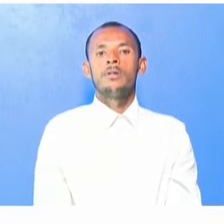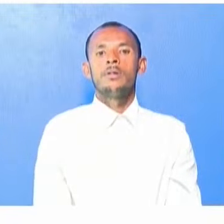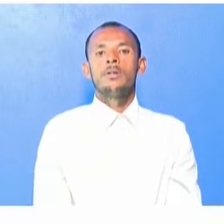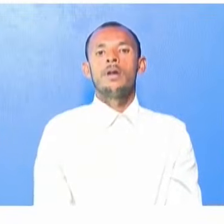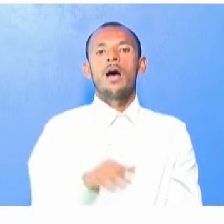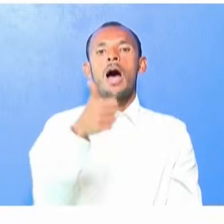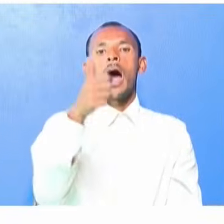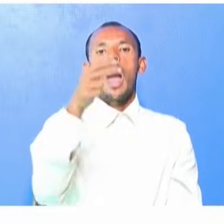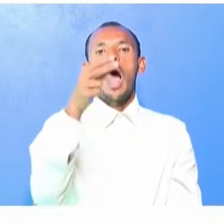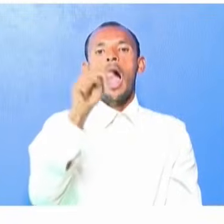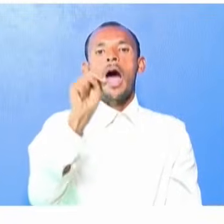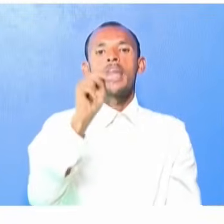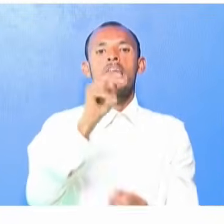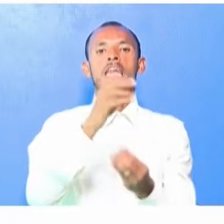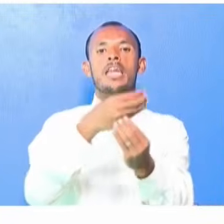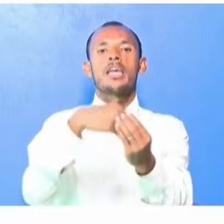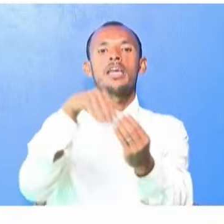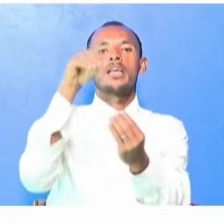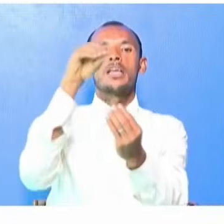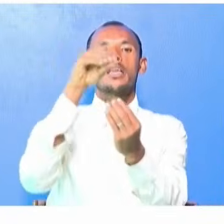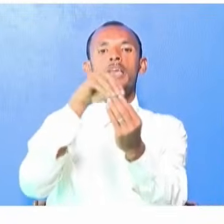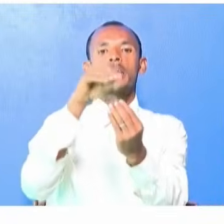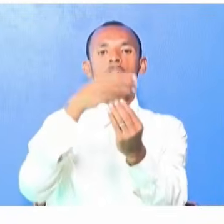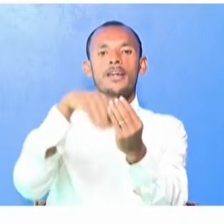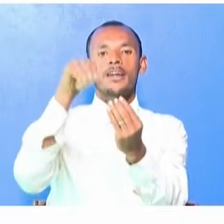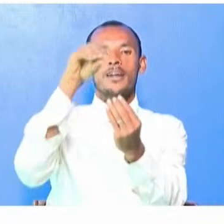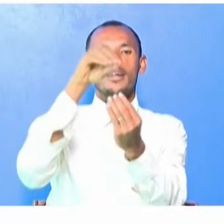increase of